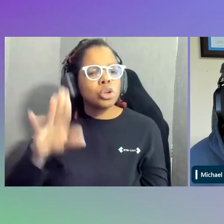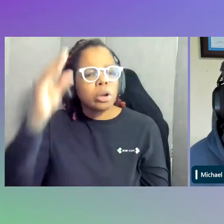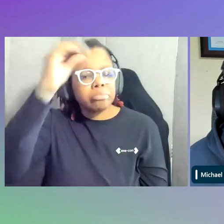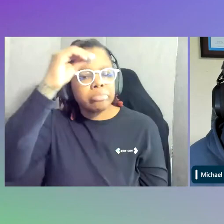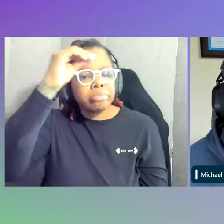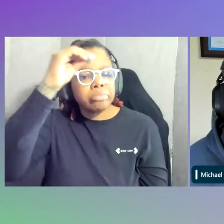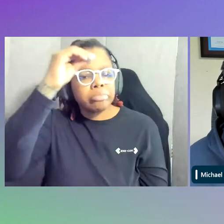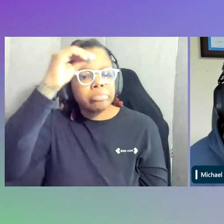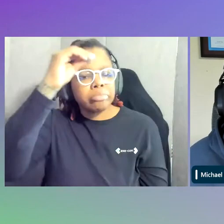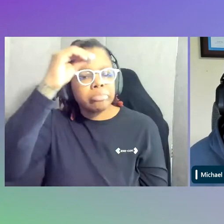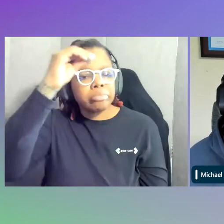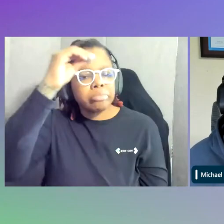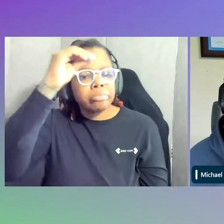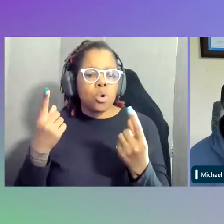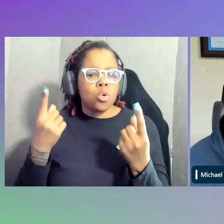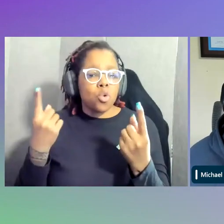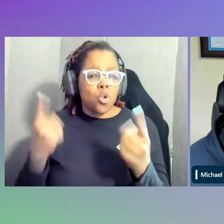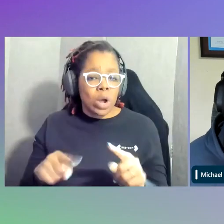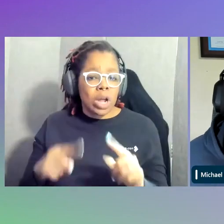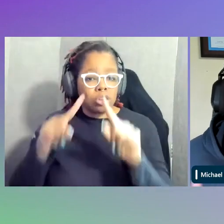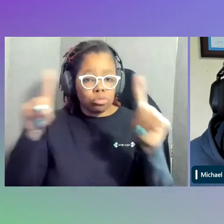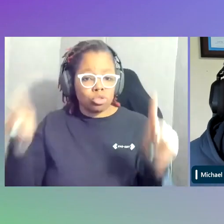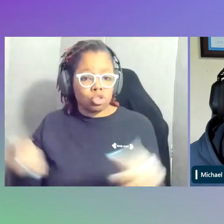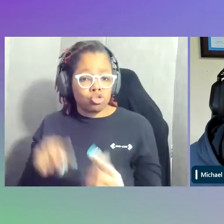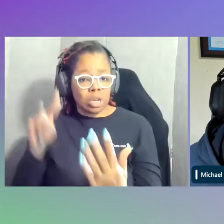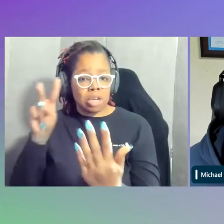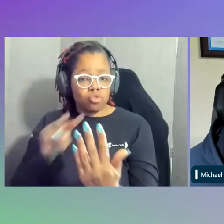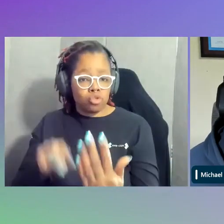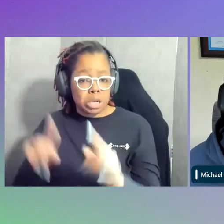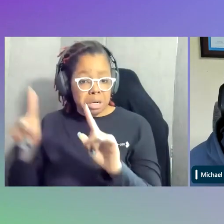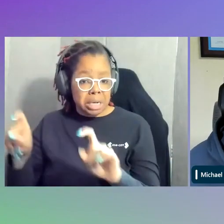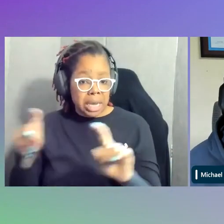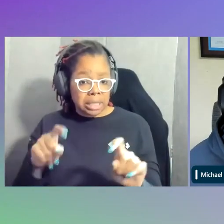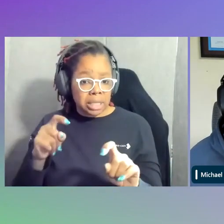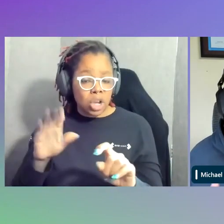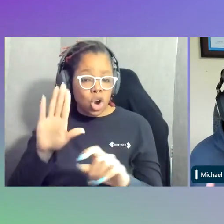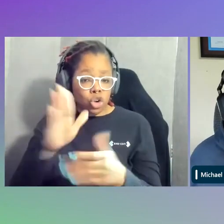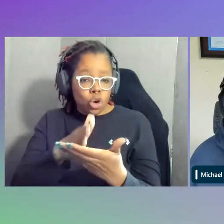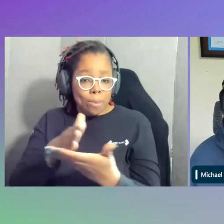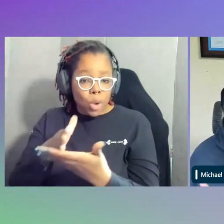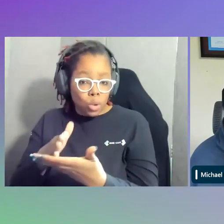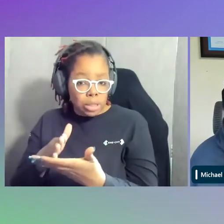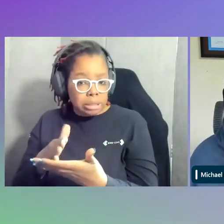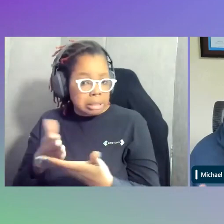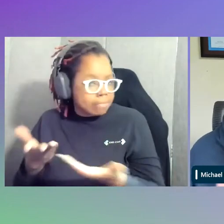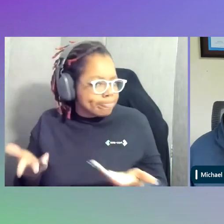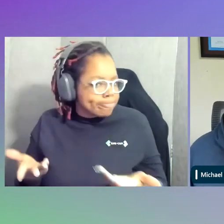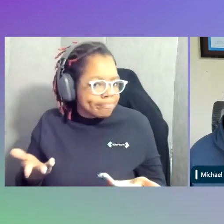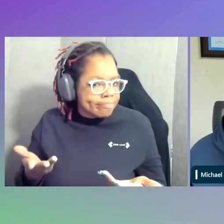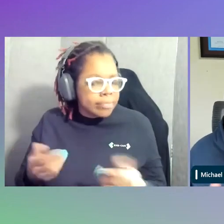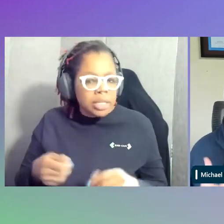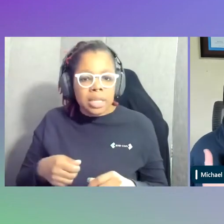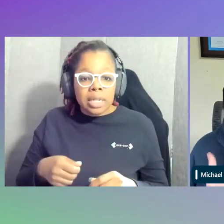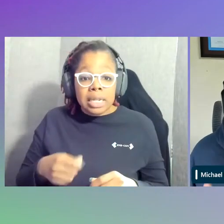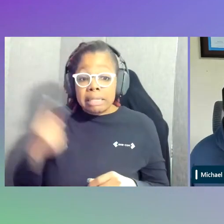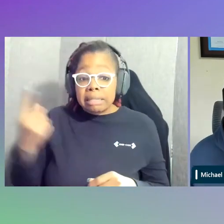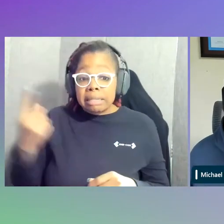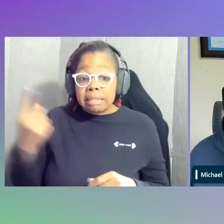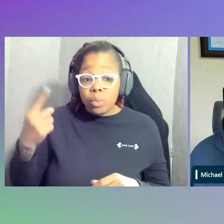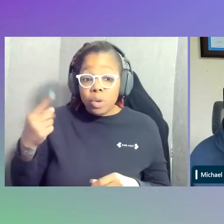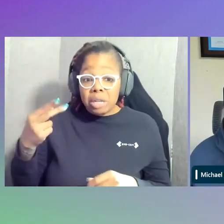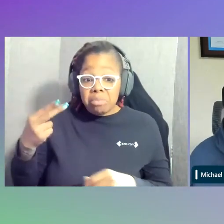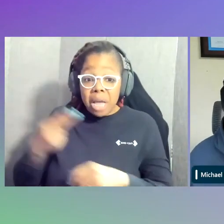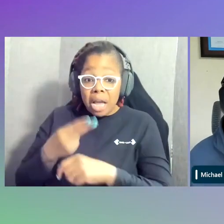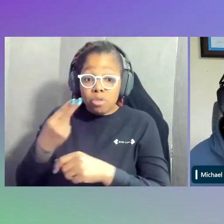on when you do screen read testing on your components? How is it someone that uses a